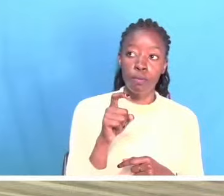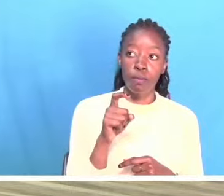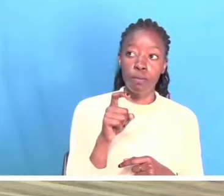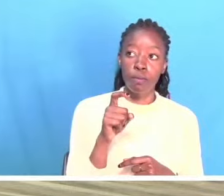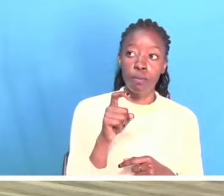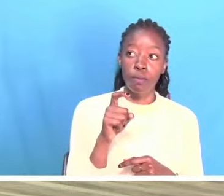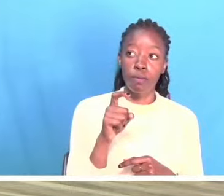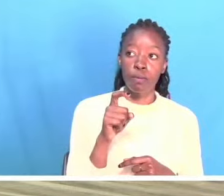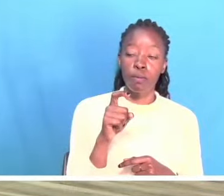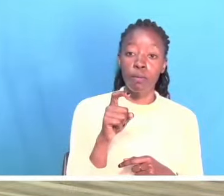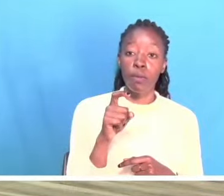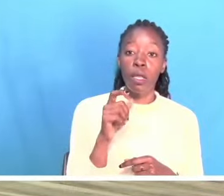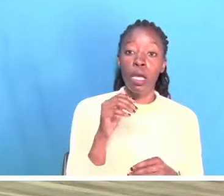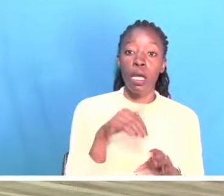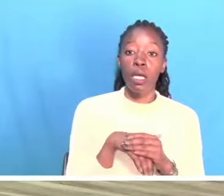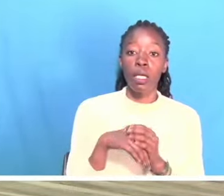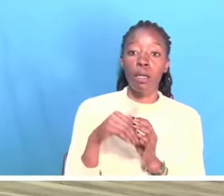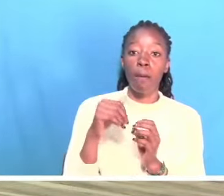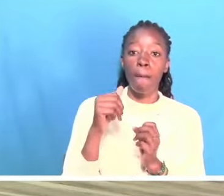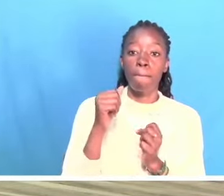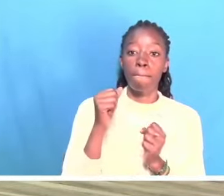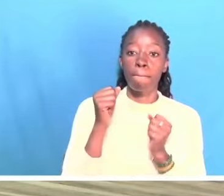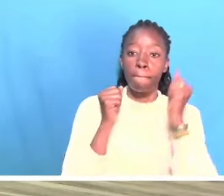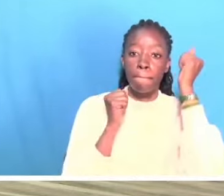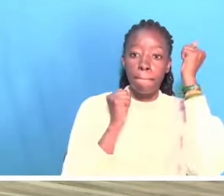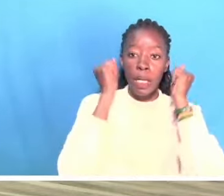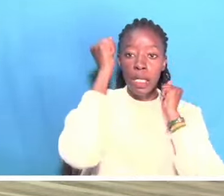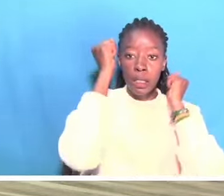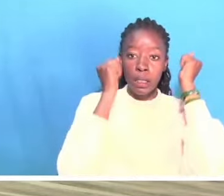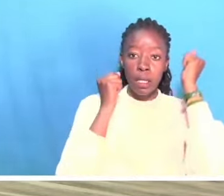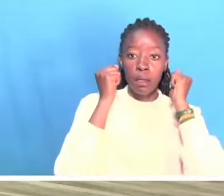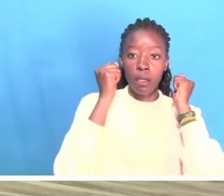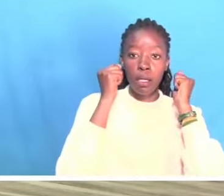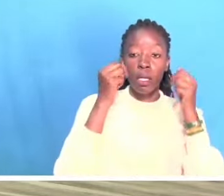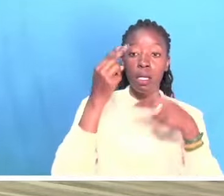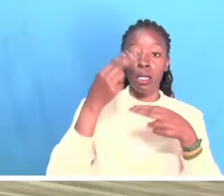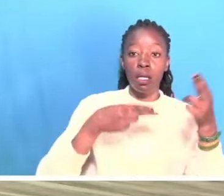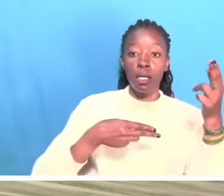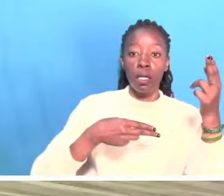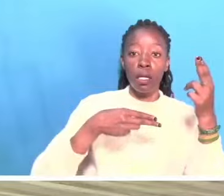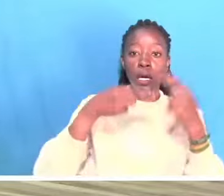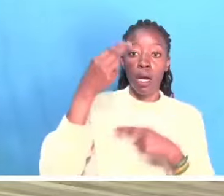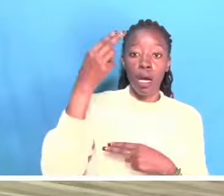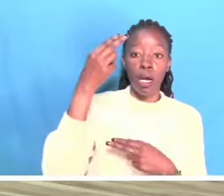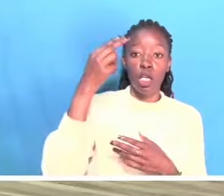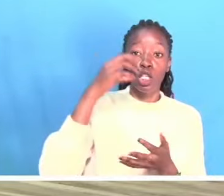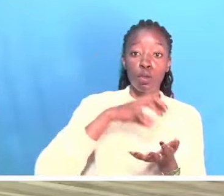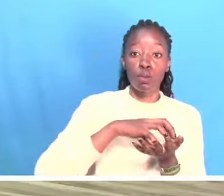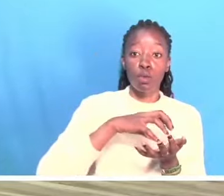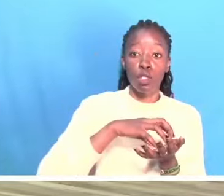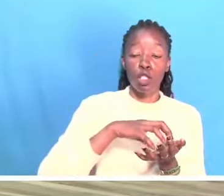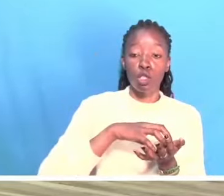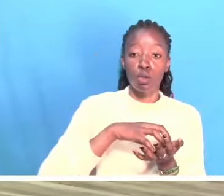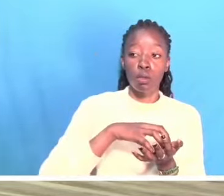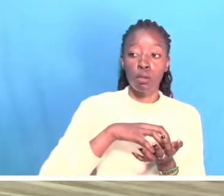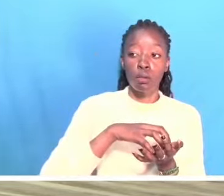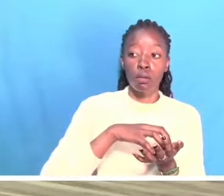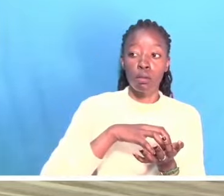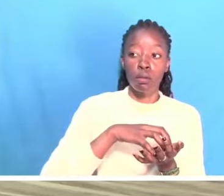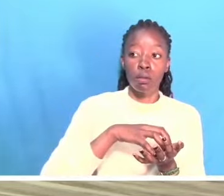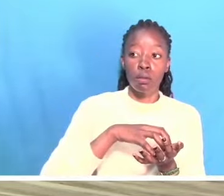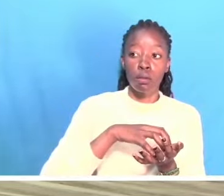You know, in the military, the highest rank of non-commissioned officer is warrant officer.